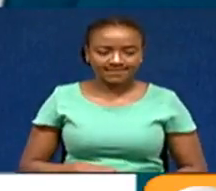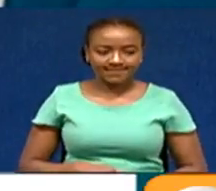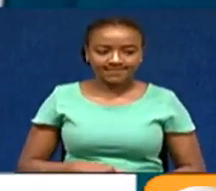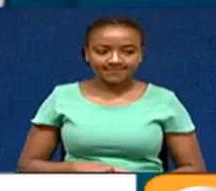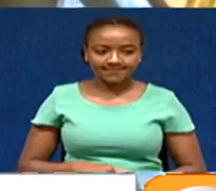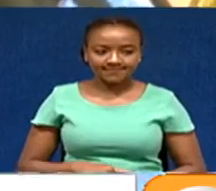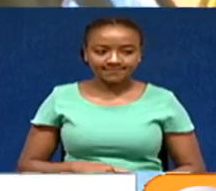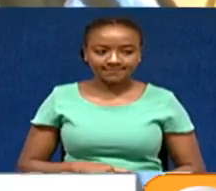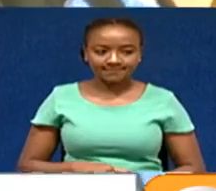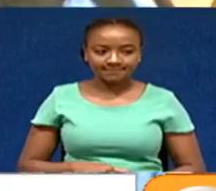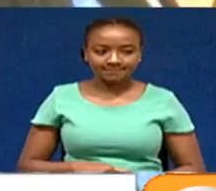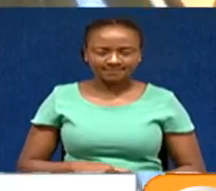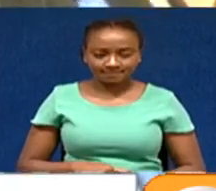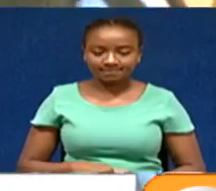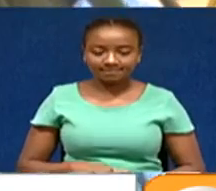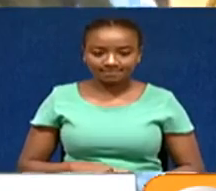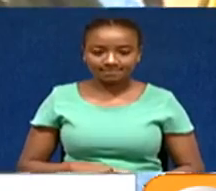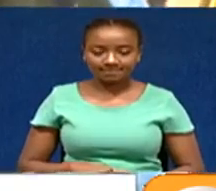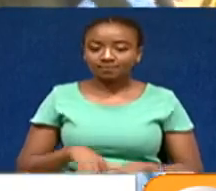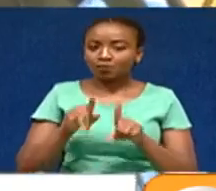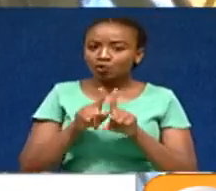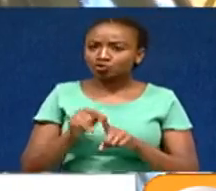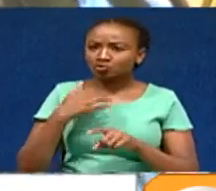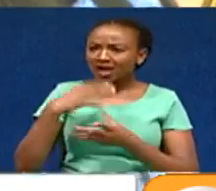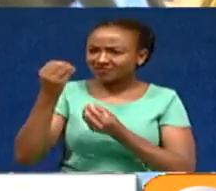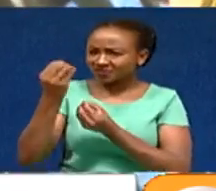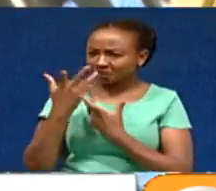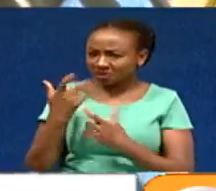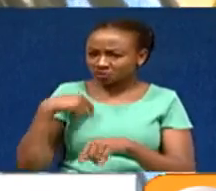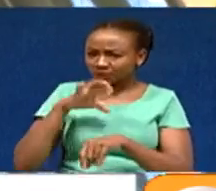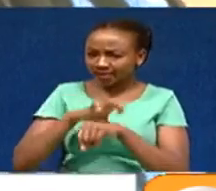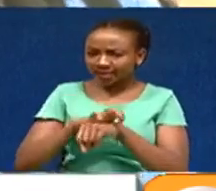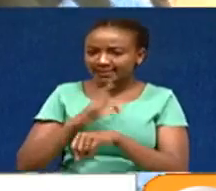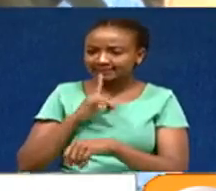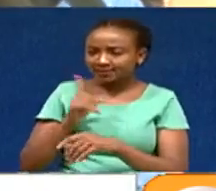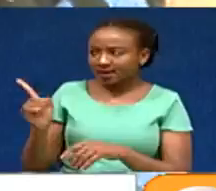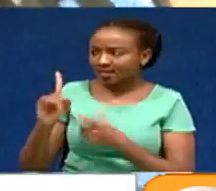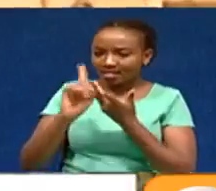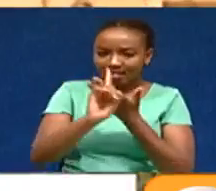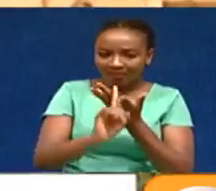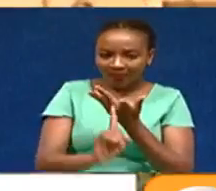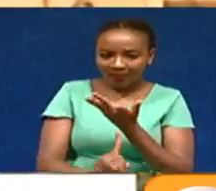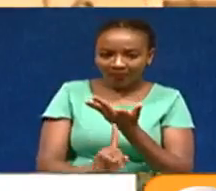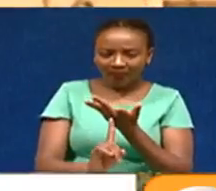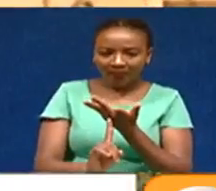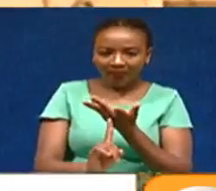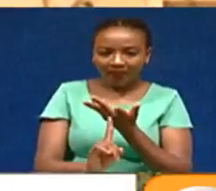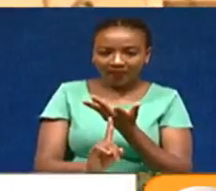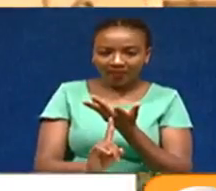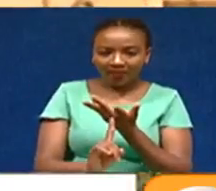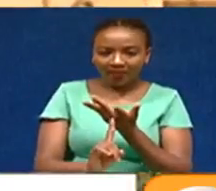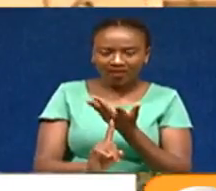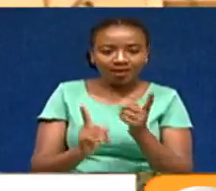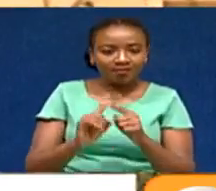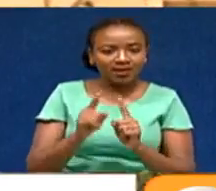to the family, they received information that Nelson was in critical condition after he almost drowned at this pool where he was